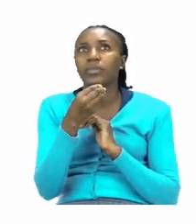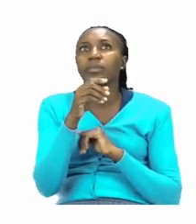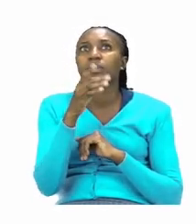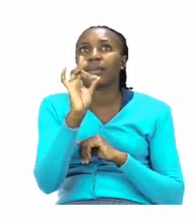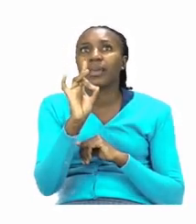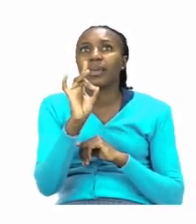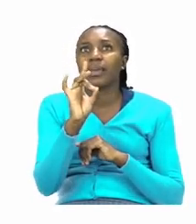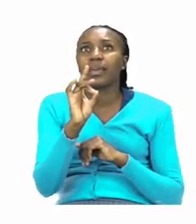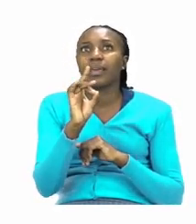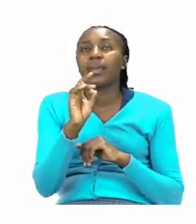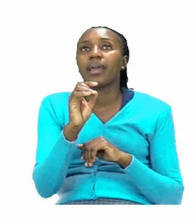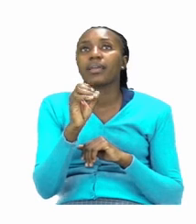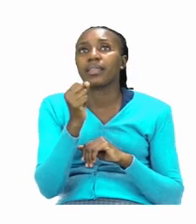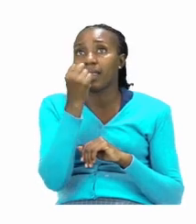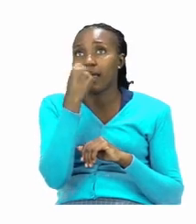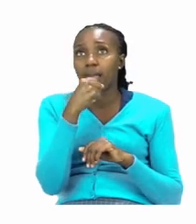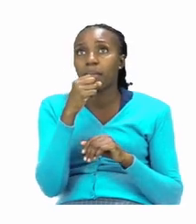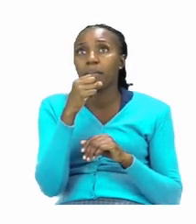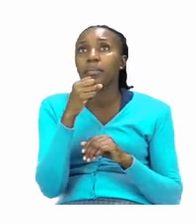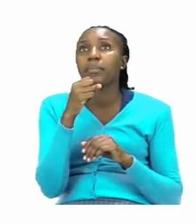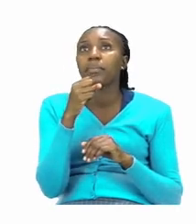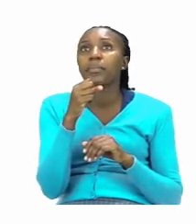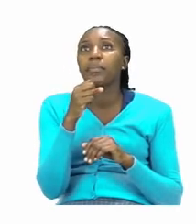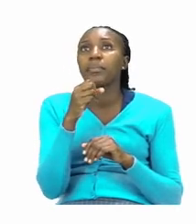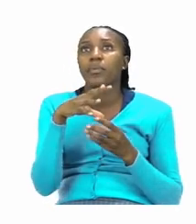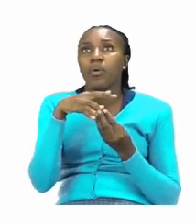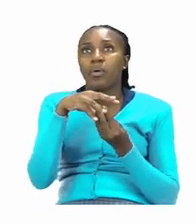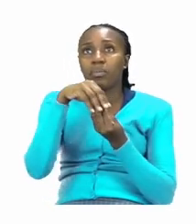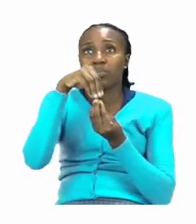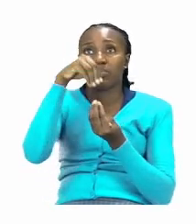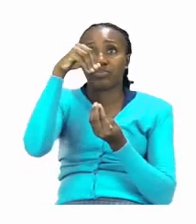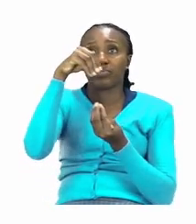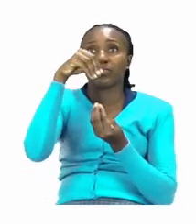pears. It's going to be our job to make sure we